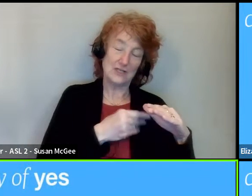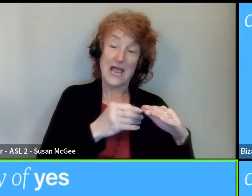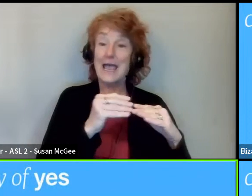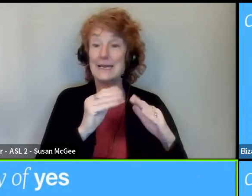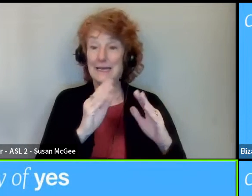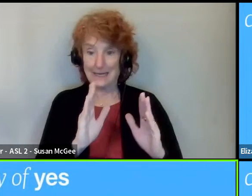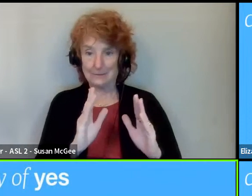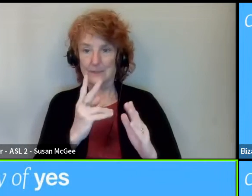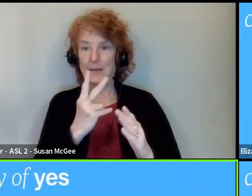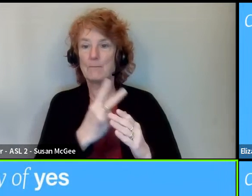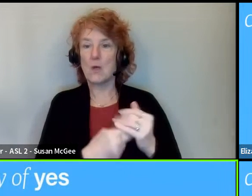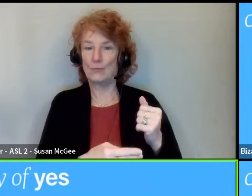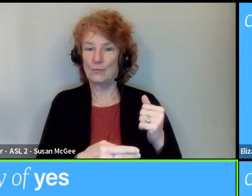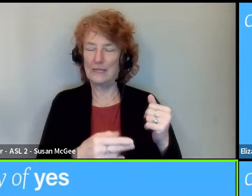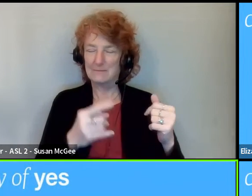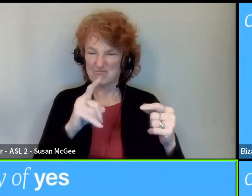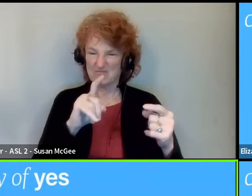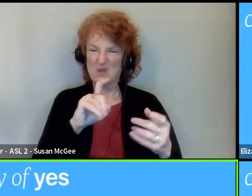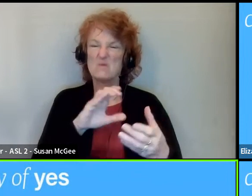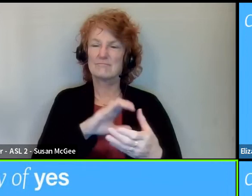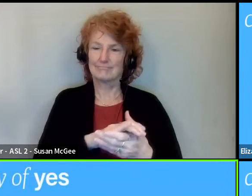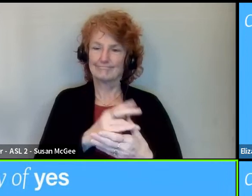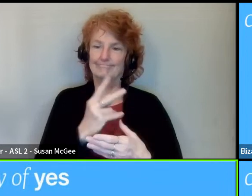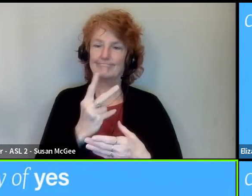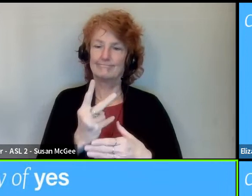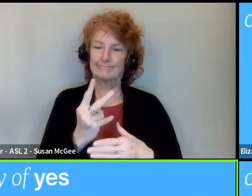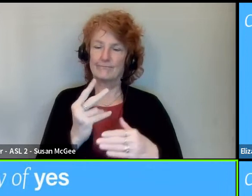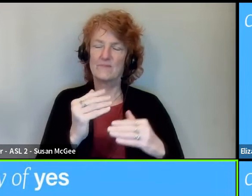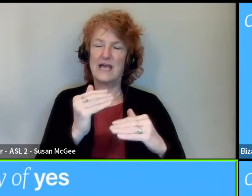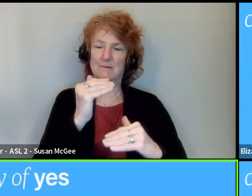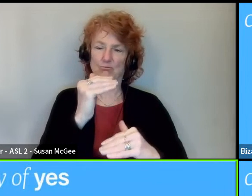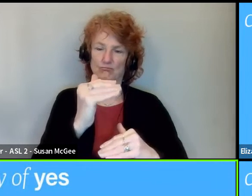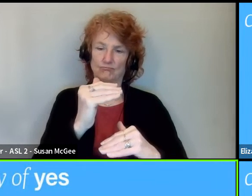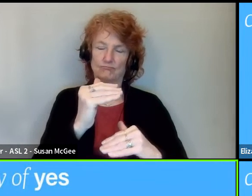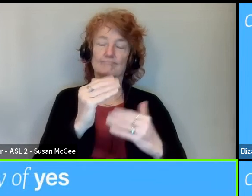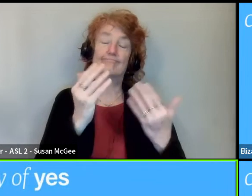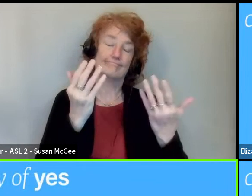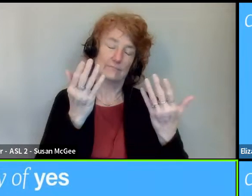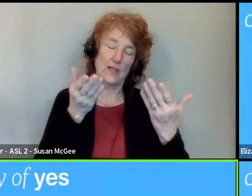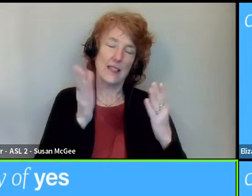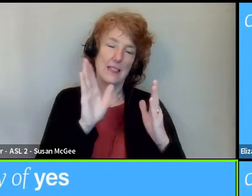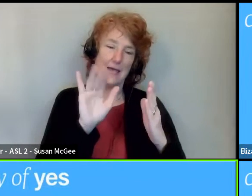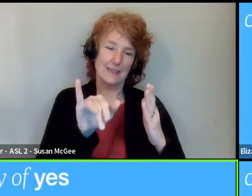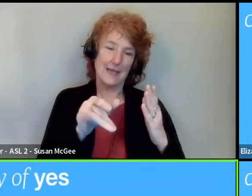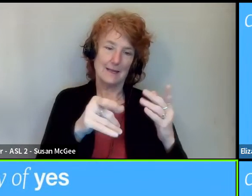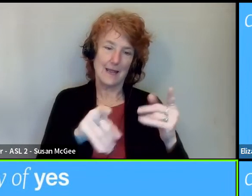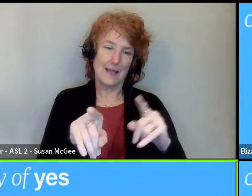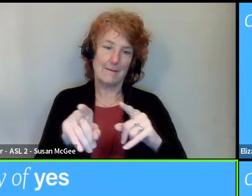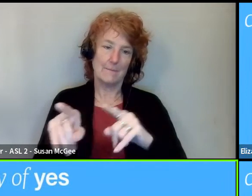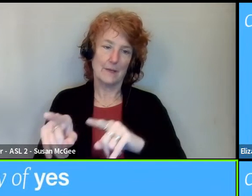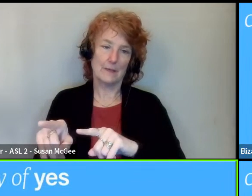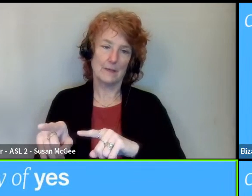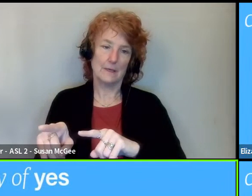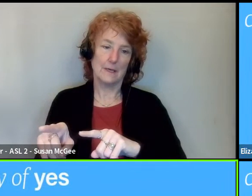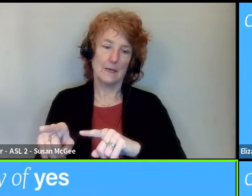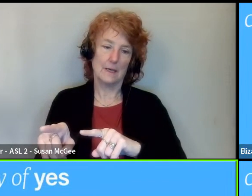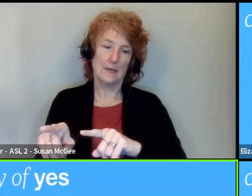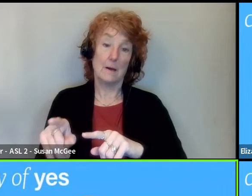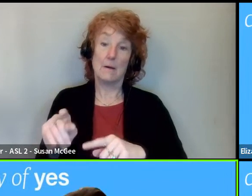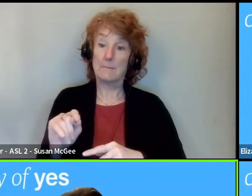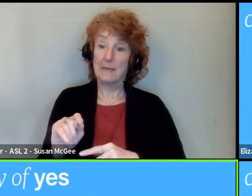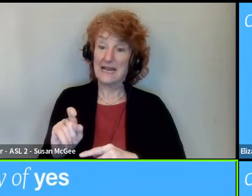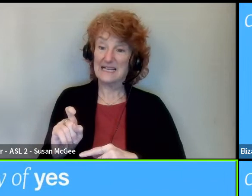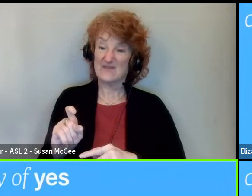this 2-story allowance is sufficiently flexible to make that happen. As for the tax